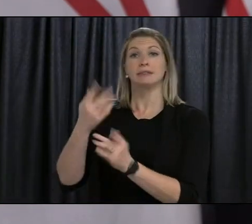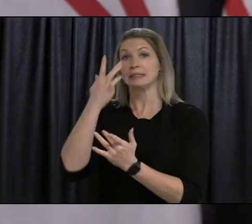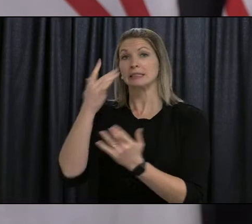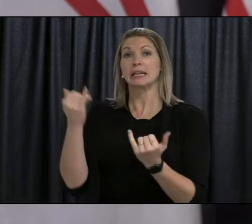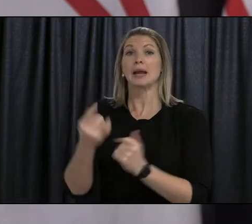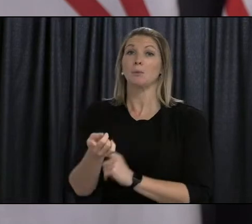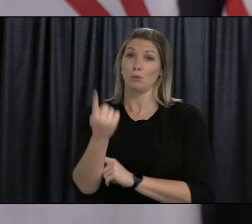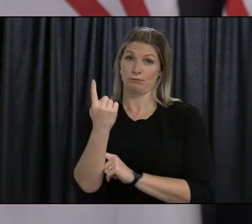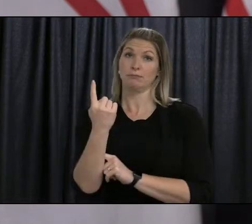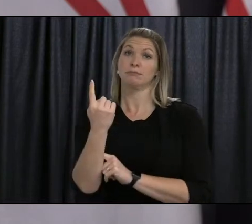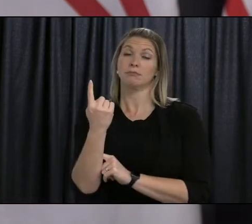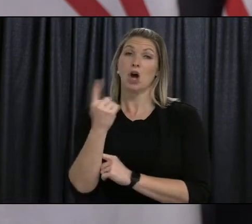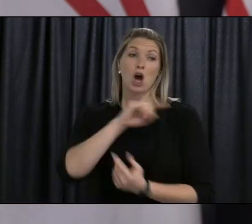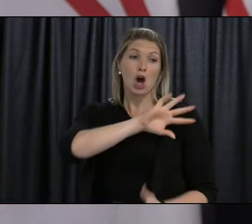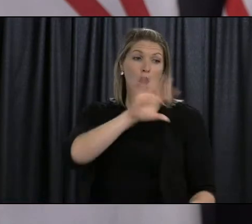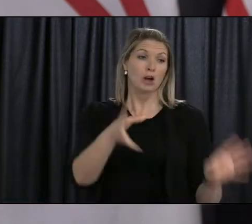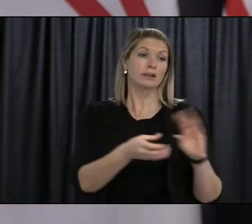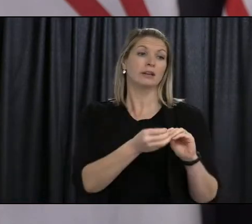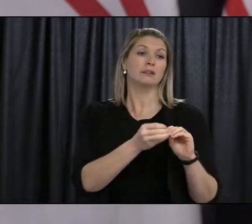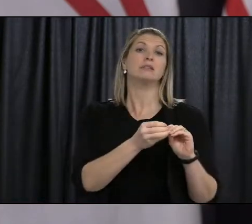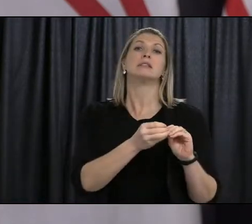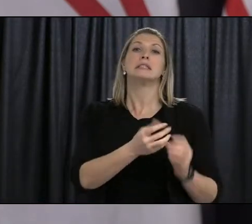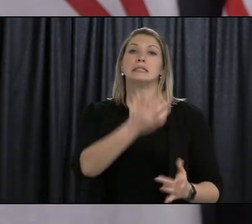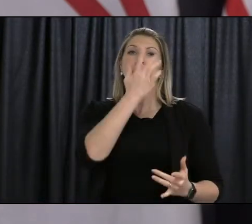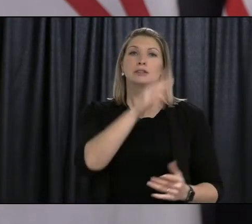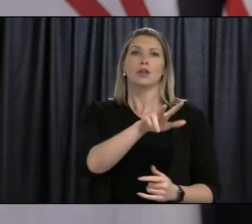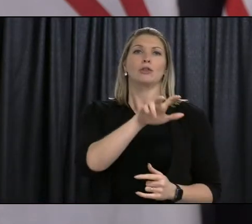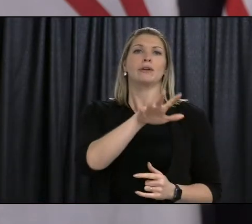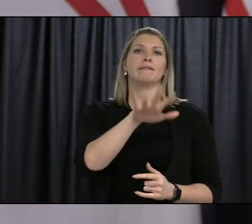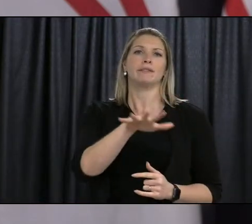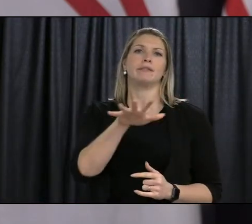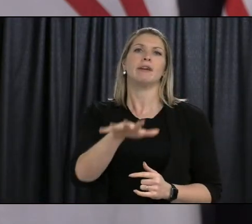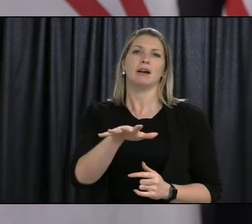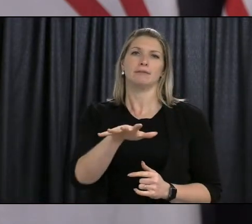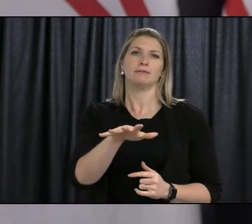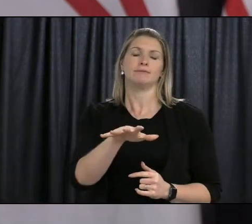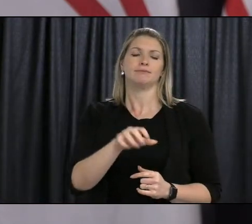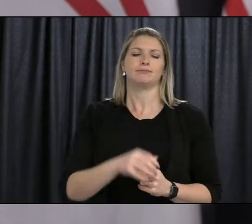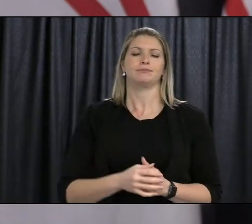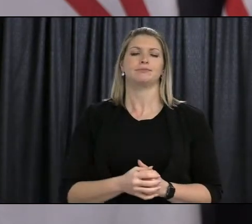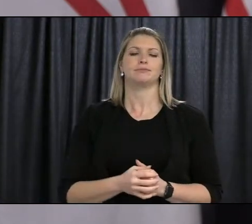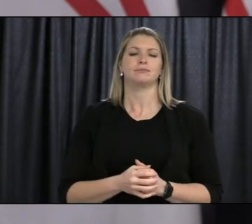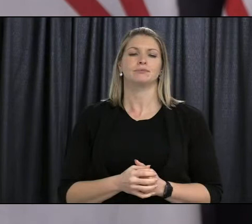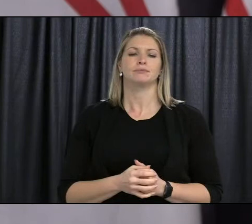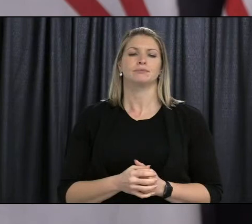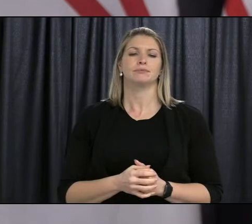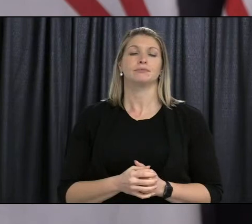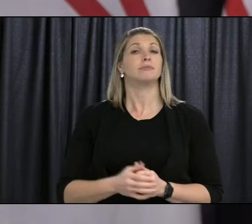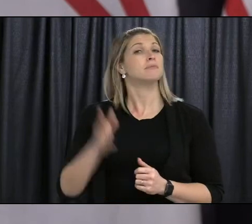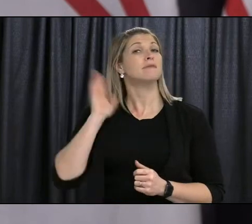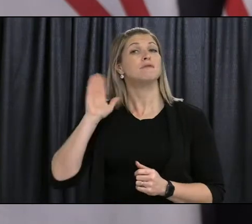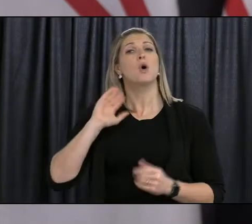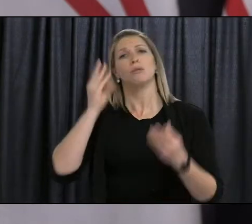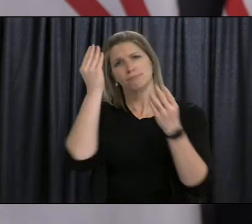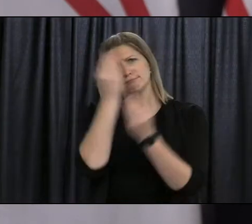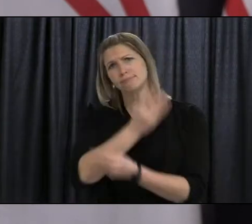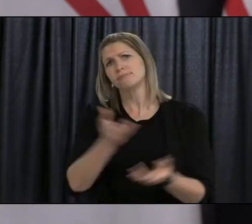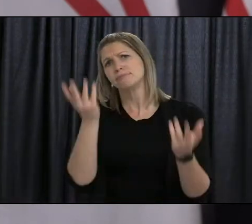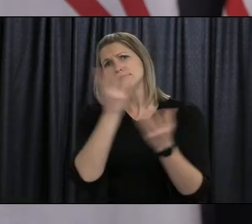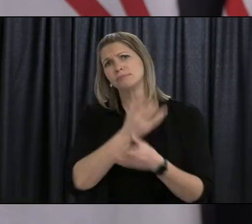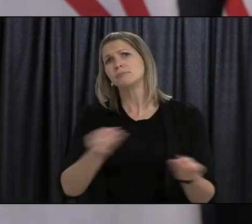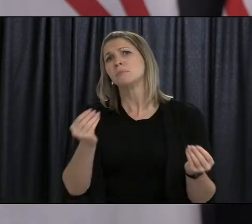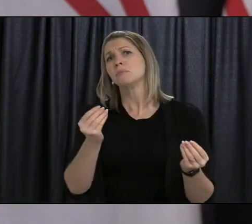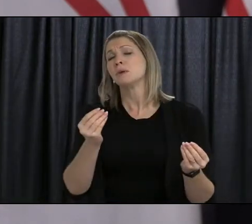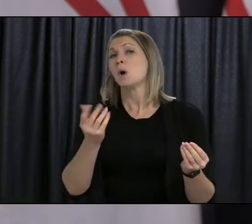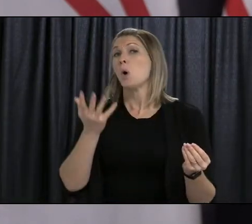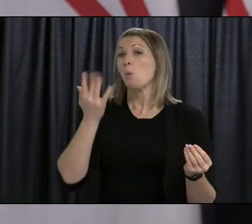advisory, and the total number of cases in the province is 355. As I have said before, the reason we have fared so well